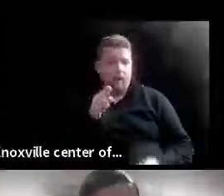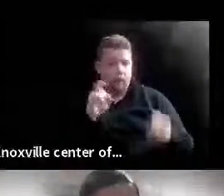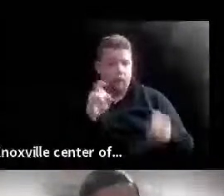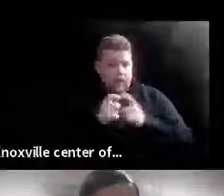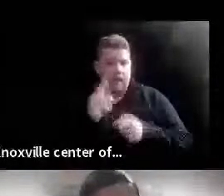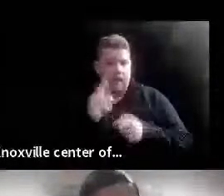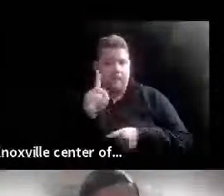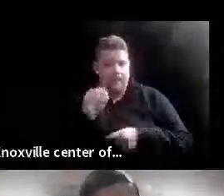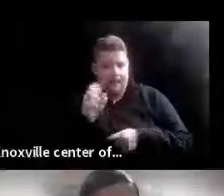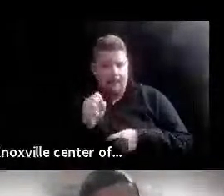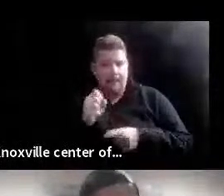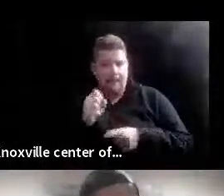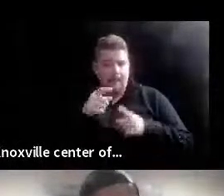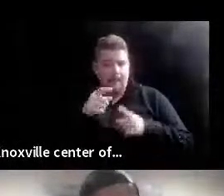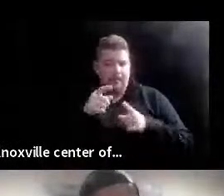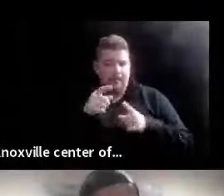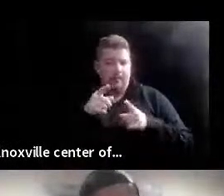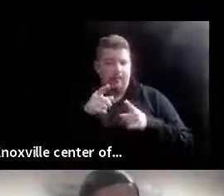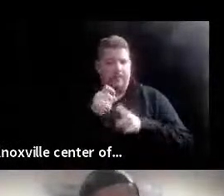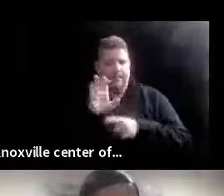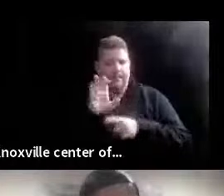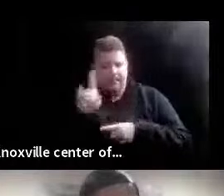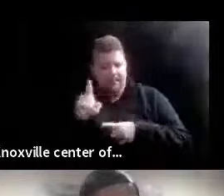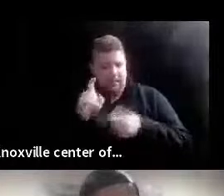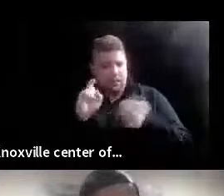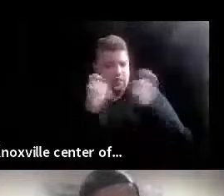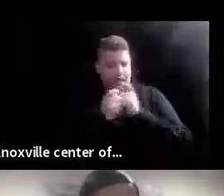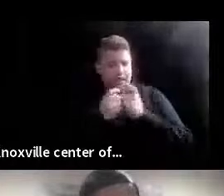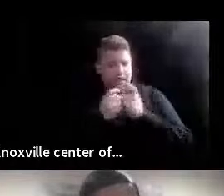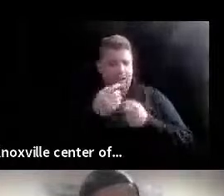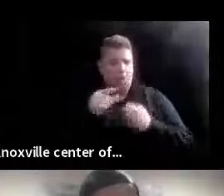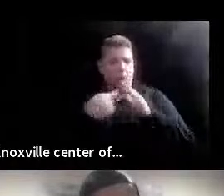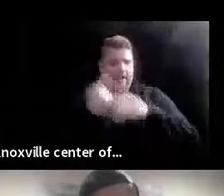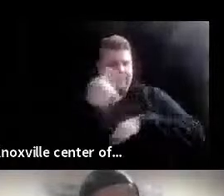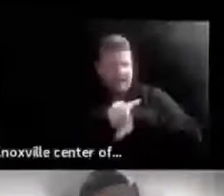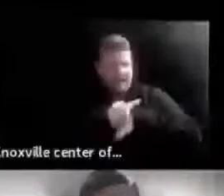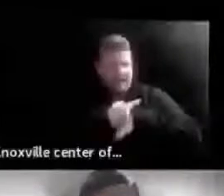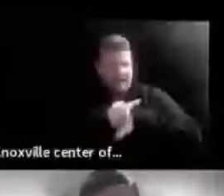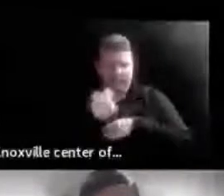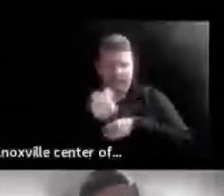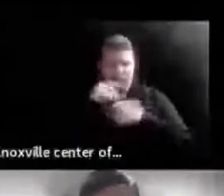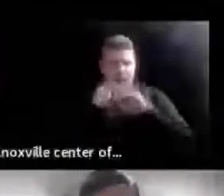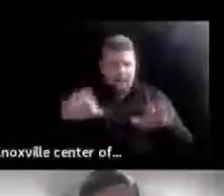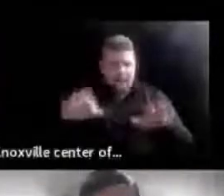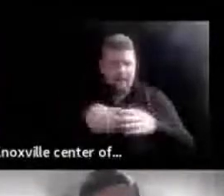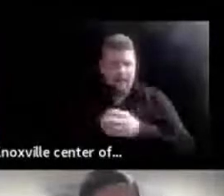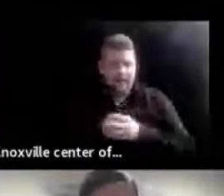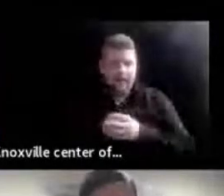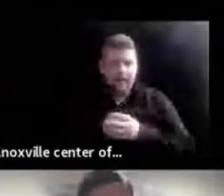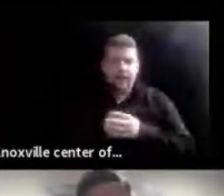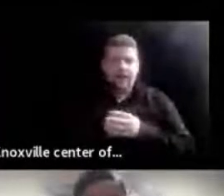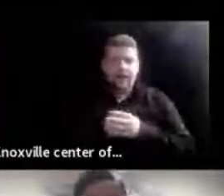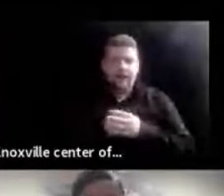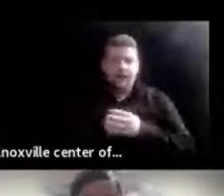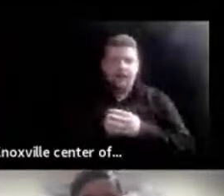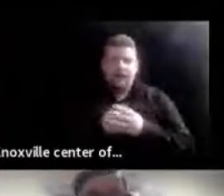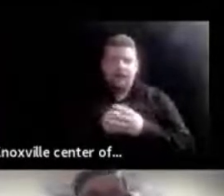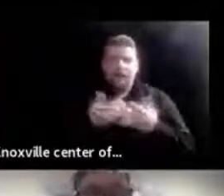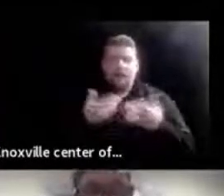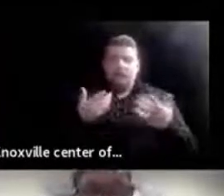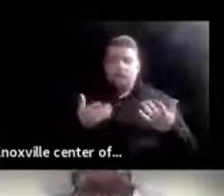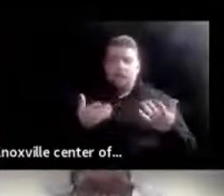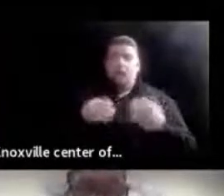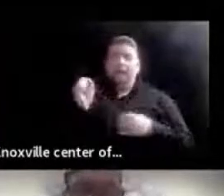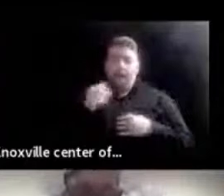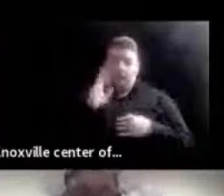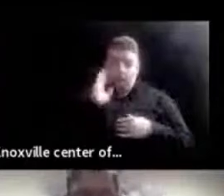toward the updated quarantine recommendations from the CDC? That just came out earlier. That would be us. Yeah.